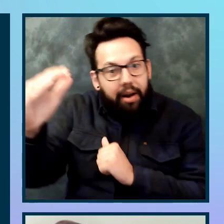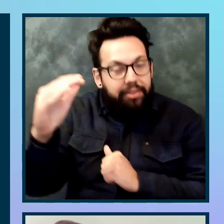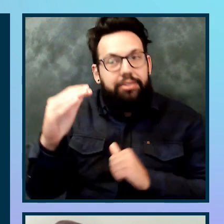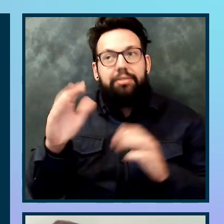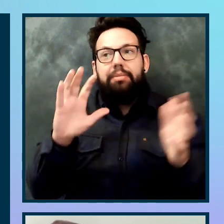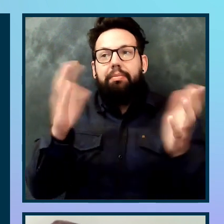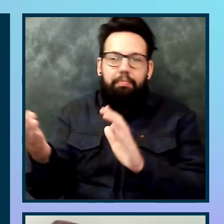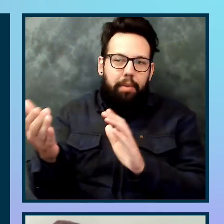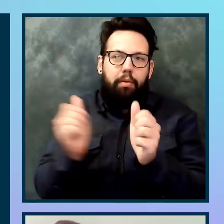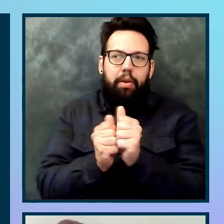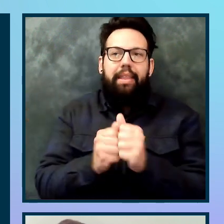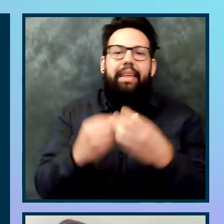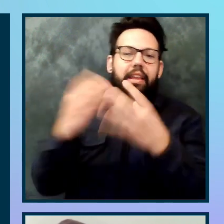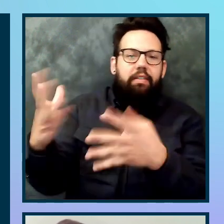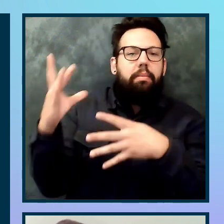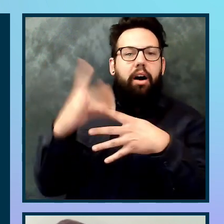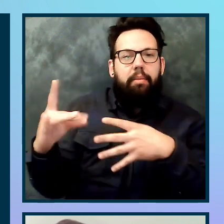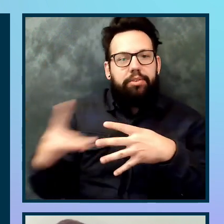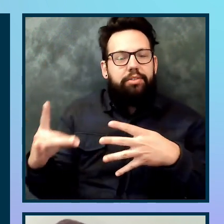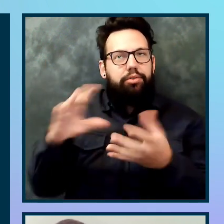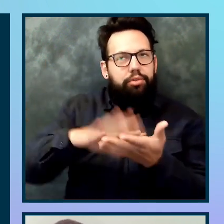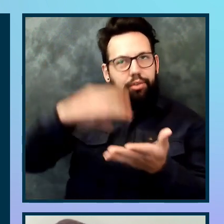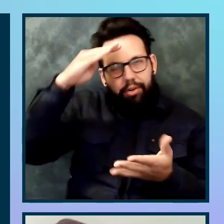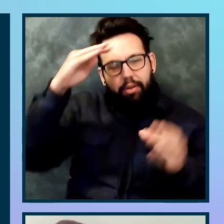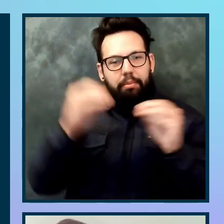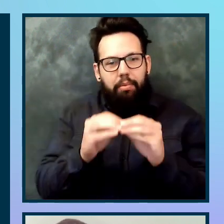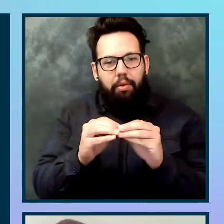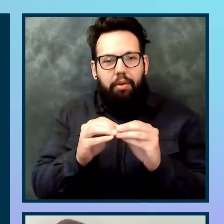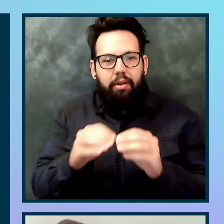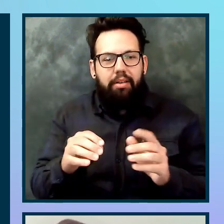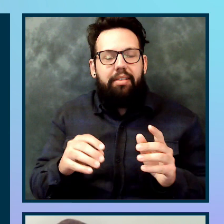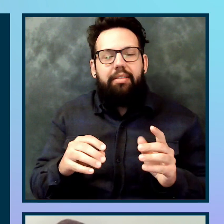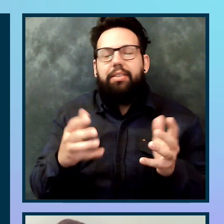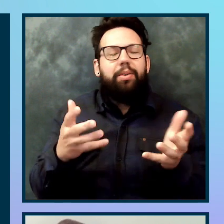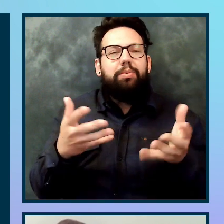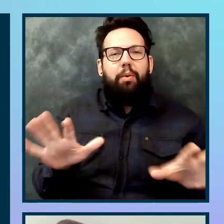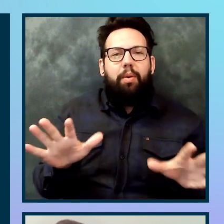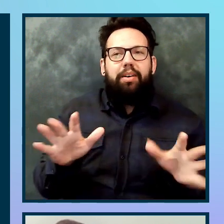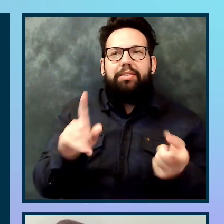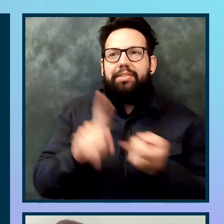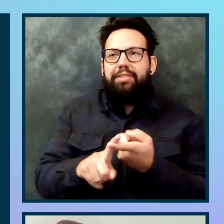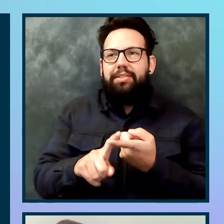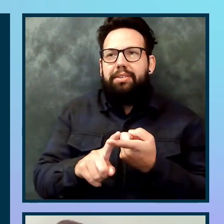errors if they so choose. Telling the screen reader, oh, you messed up, this is an error, and constantly nagging them and telling them